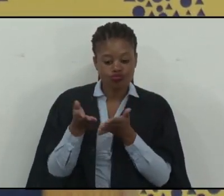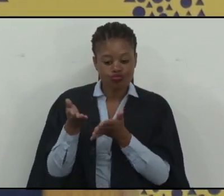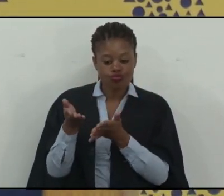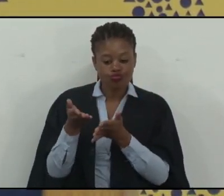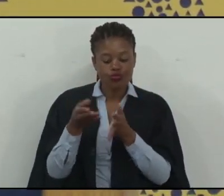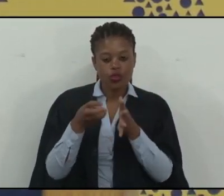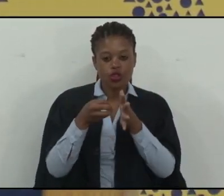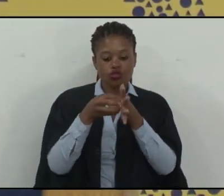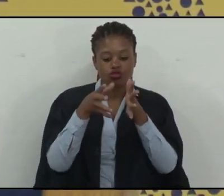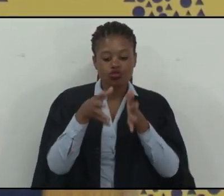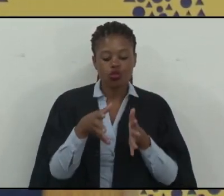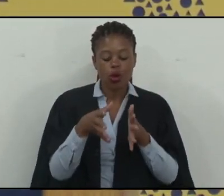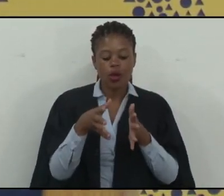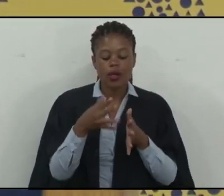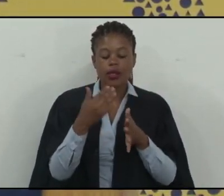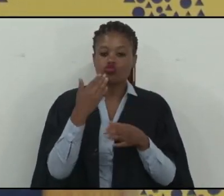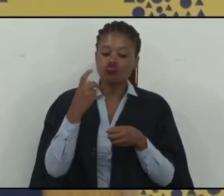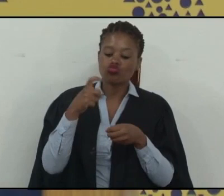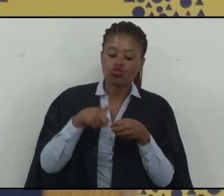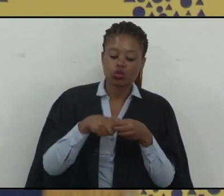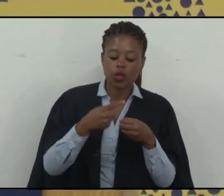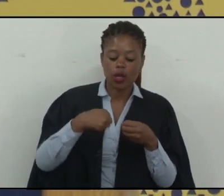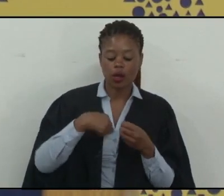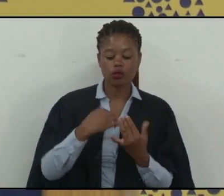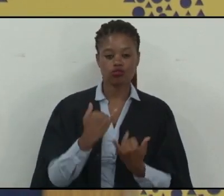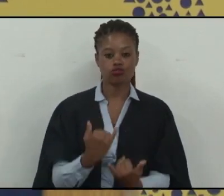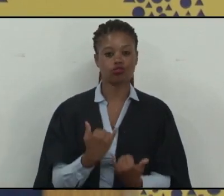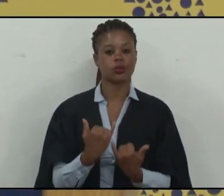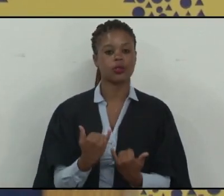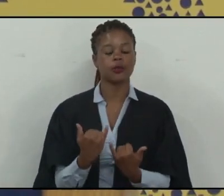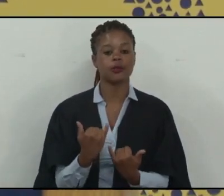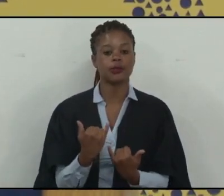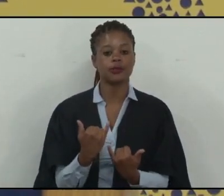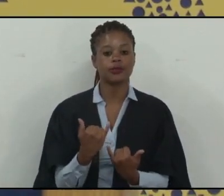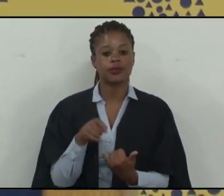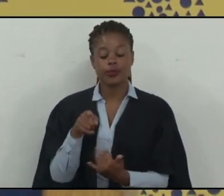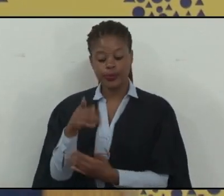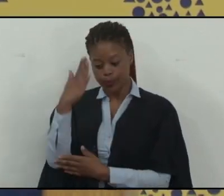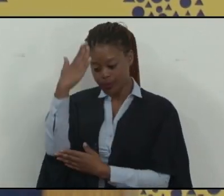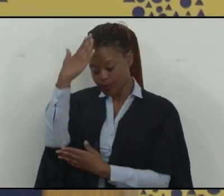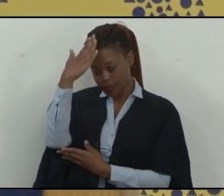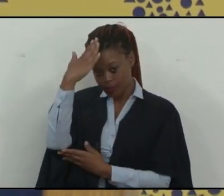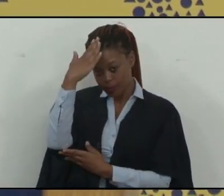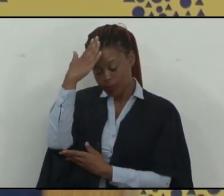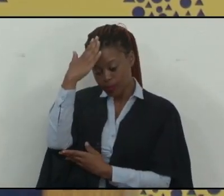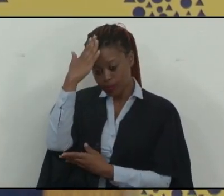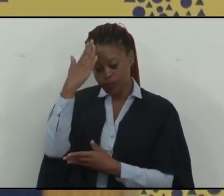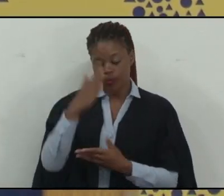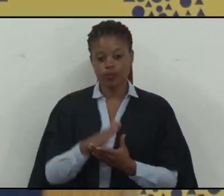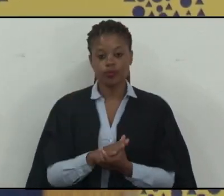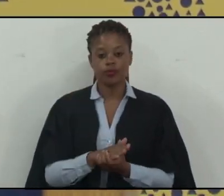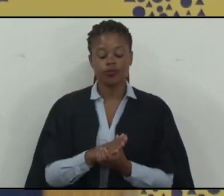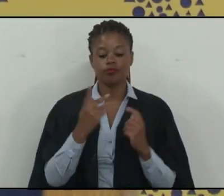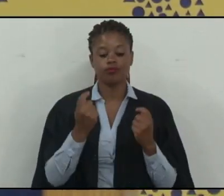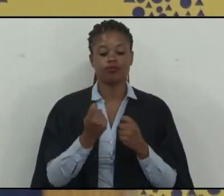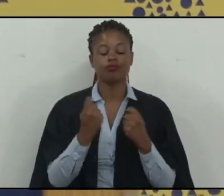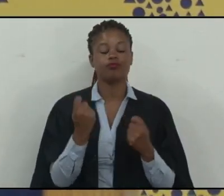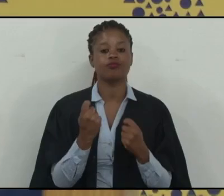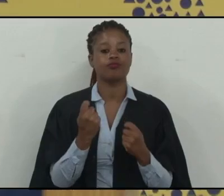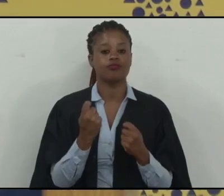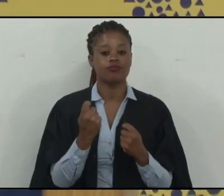are joining us today at this graduation ceremony.